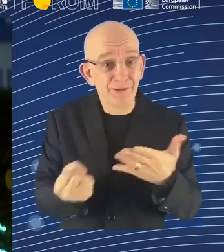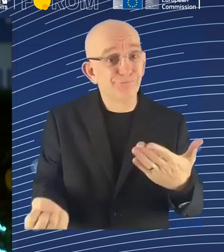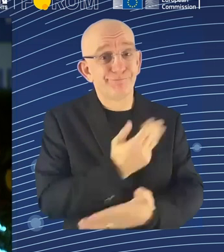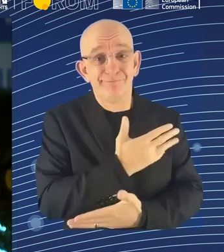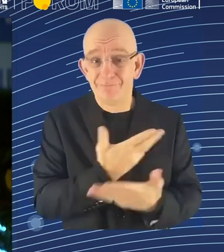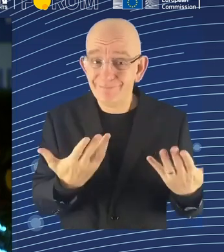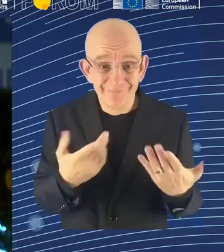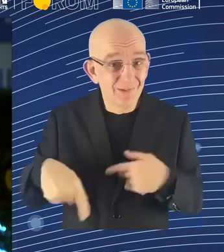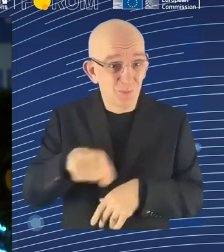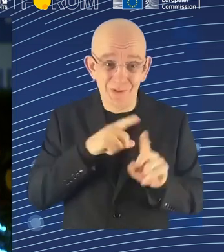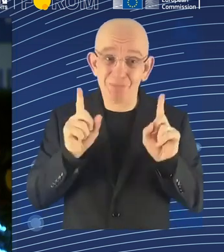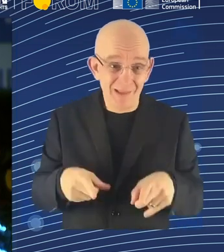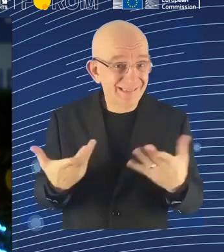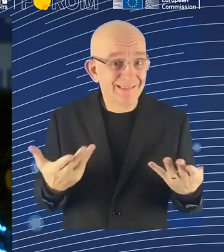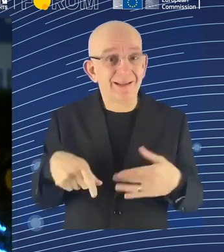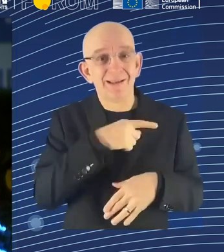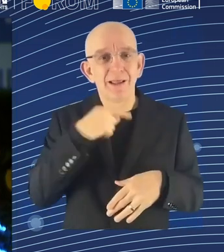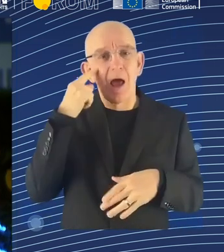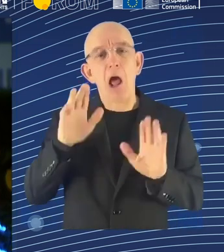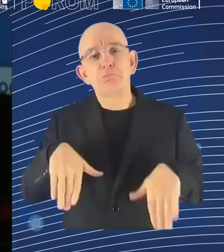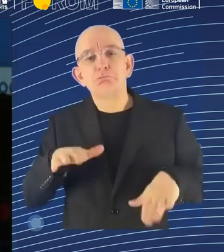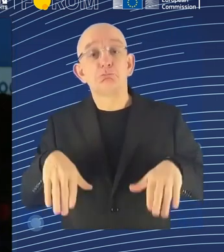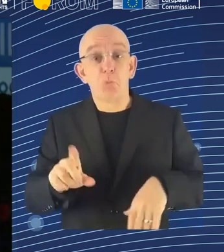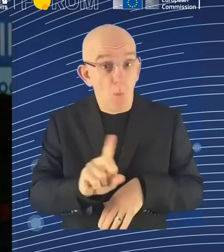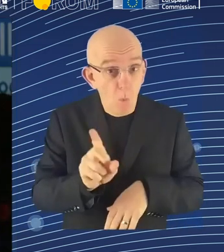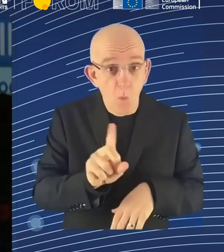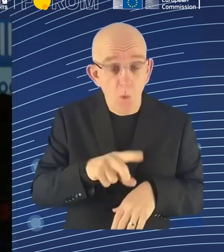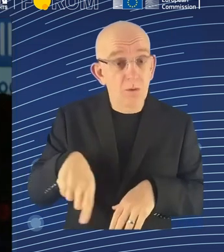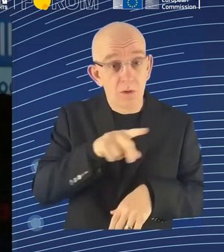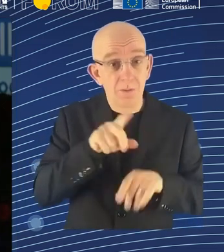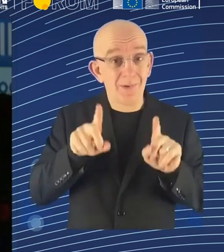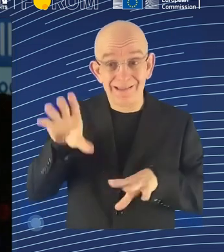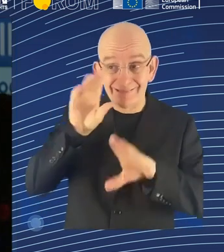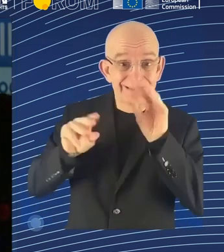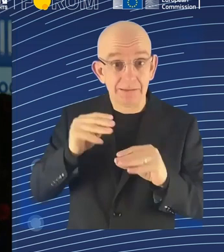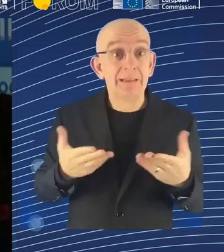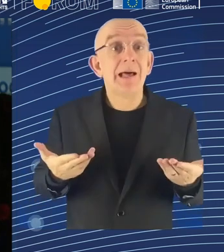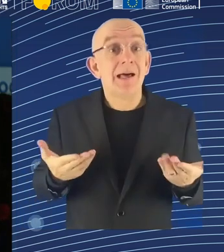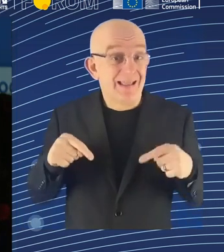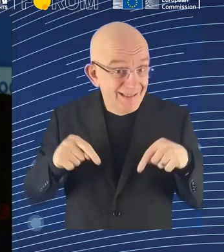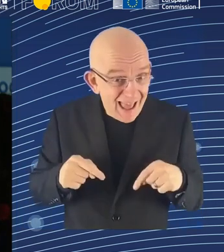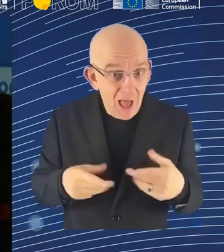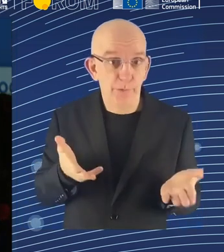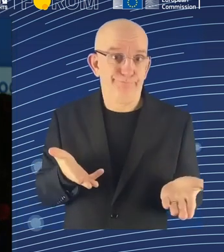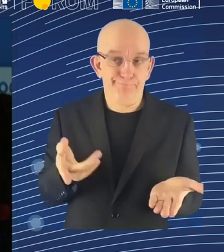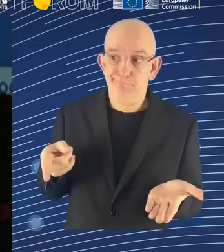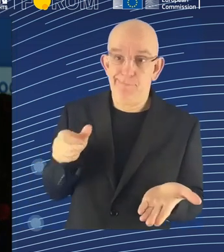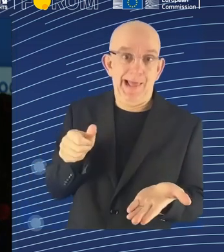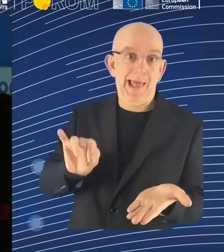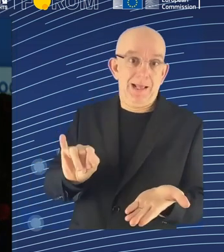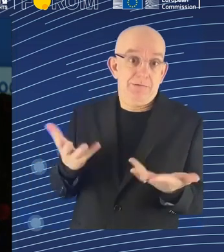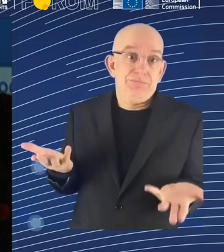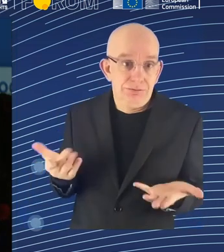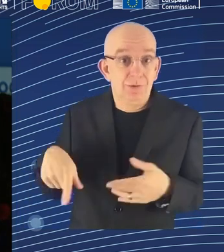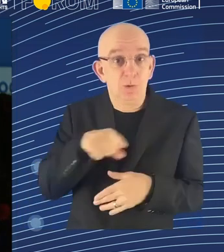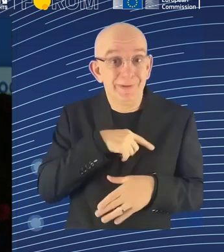been happening for years. I come from that world, and I can tell you that we didn't discover AI with ChatGPT. We've been